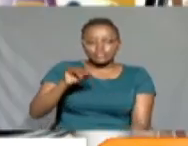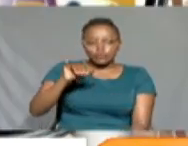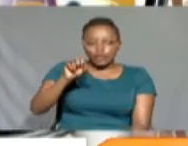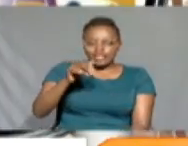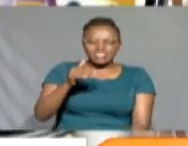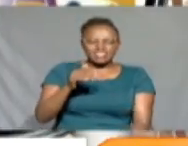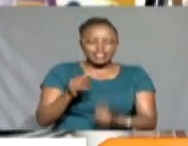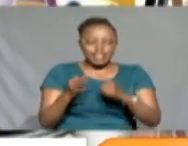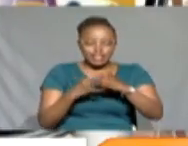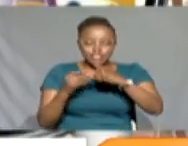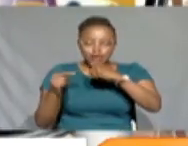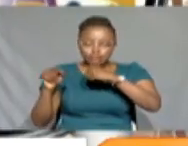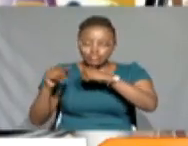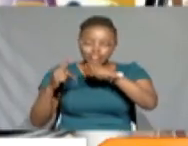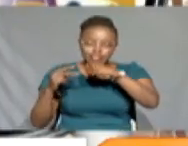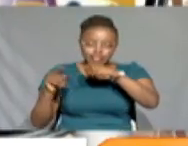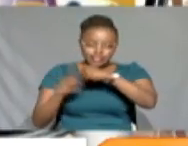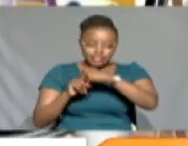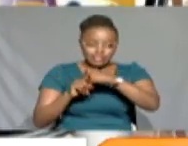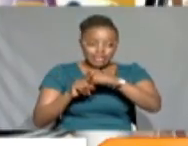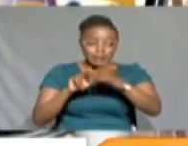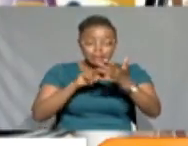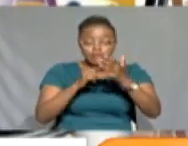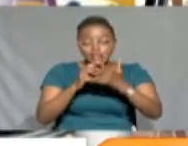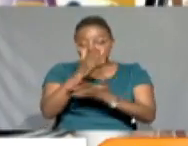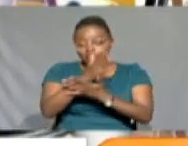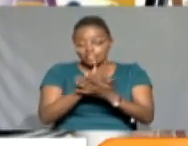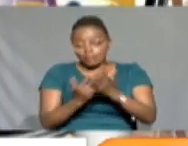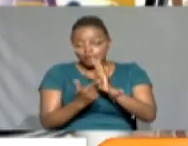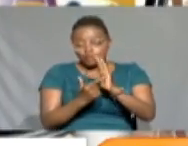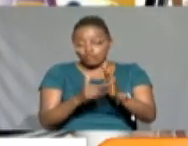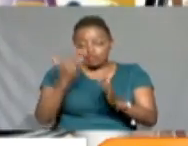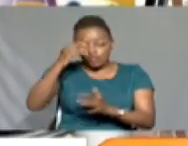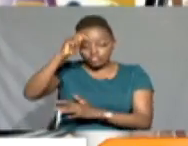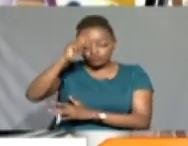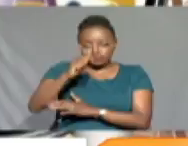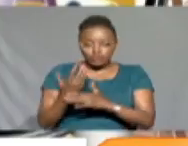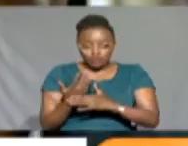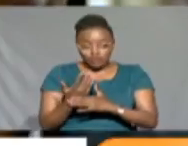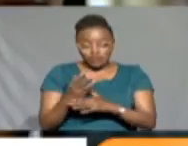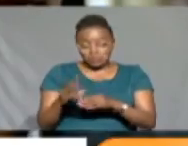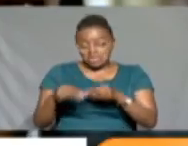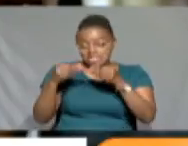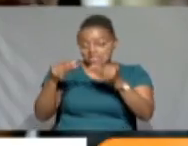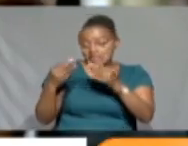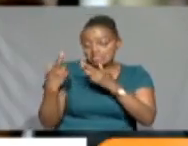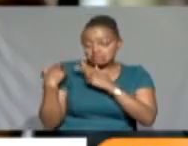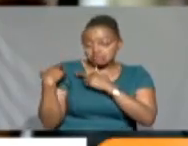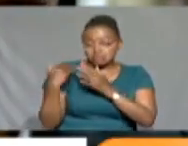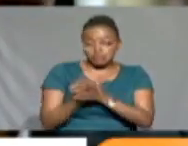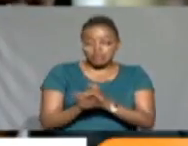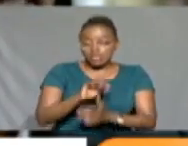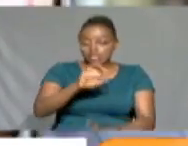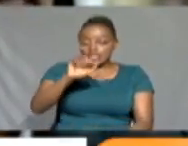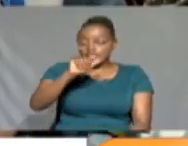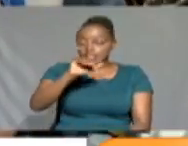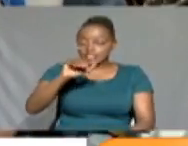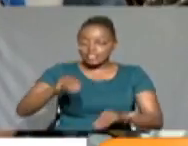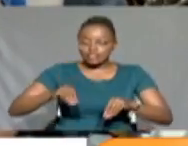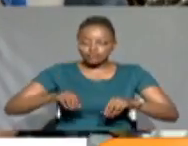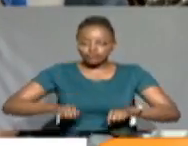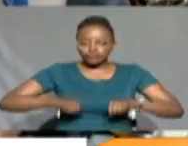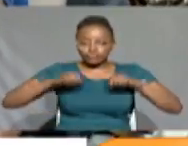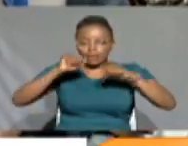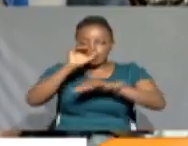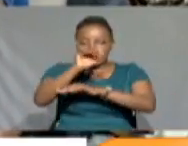at 8.6%, meaning some instances justice came with a price tag. EACC Chairman Eliud Wabukhala appealing